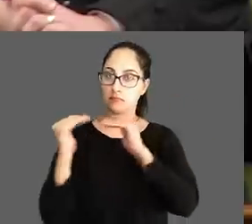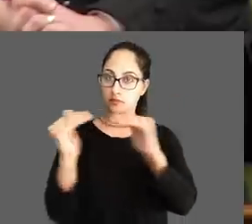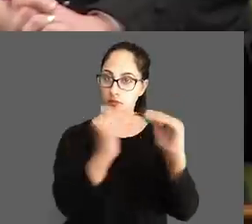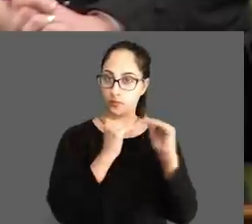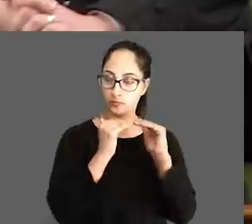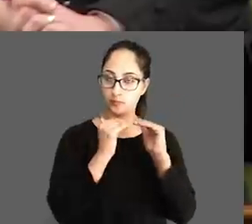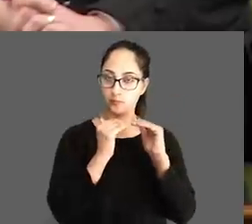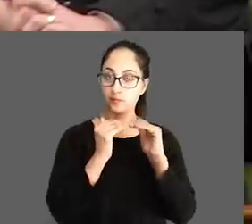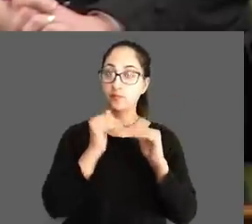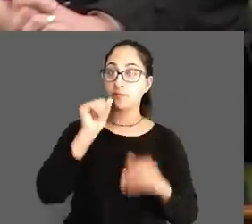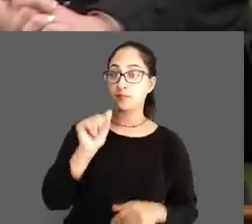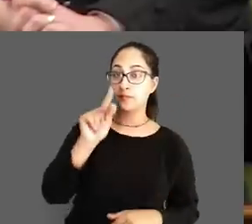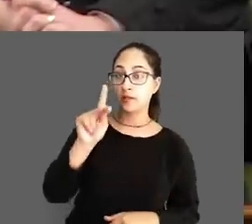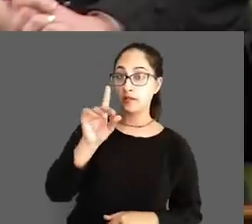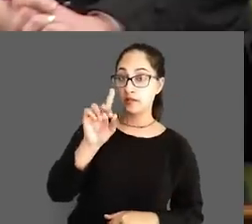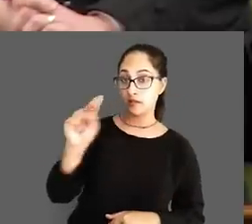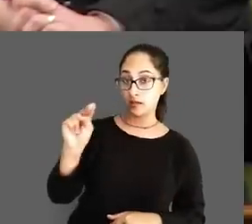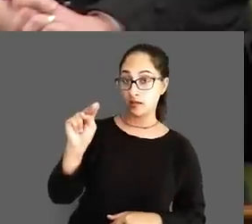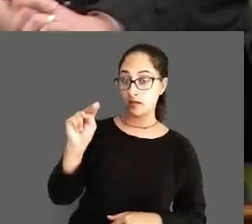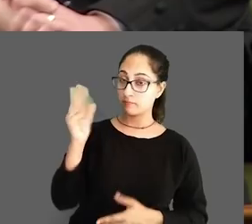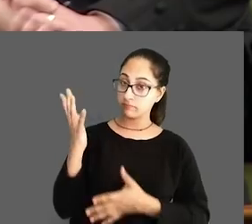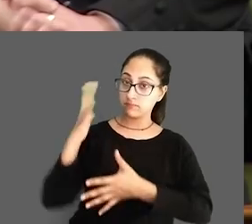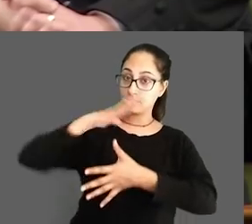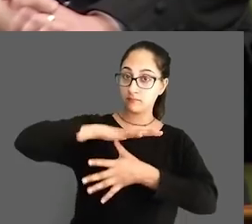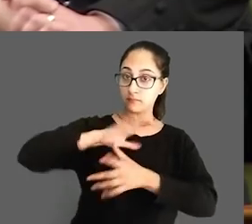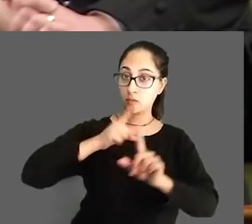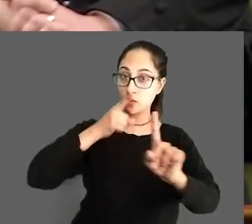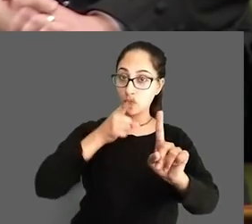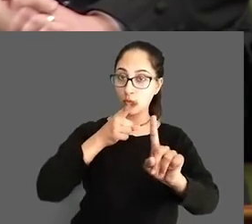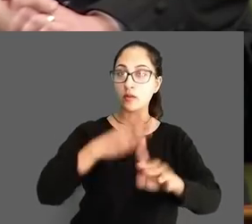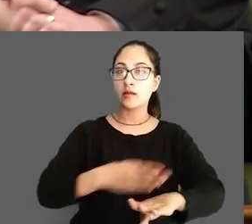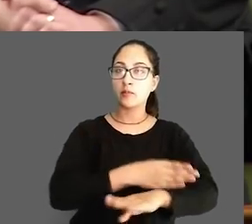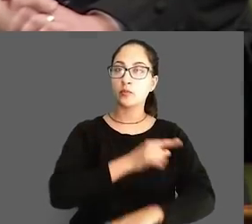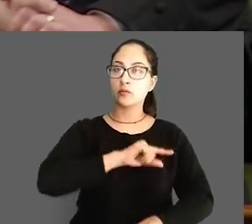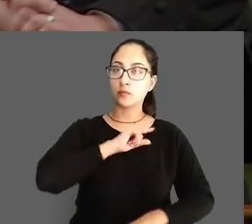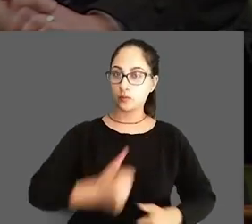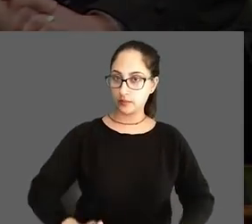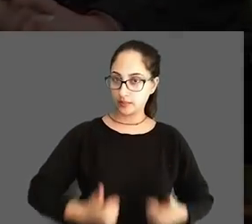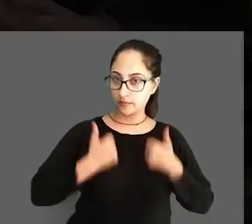fundamental objective is to improve the quality of human life.